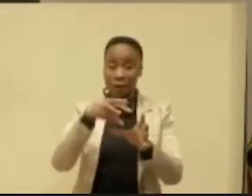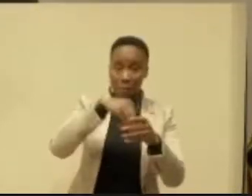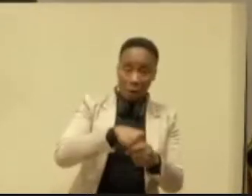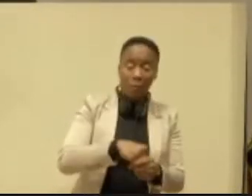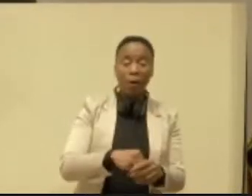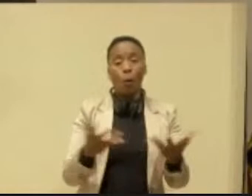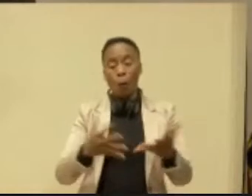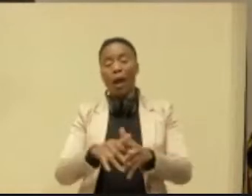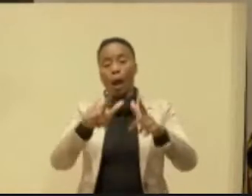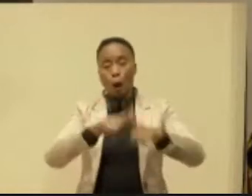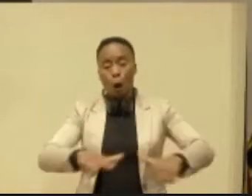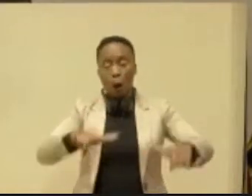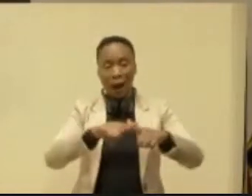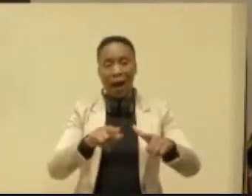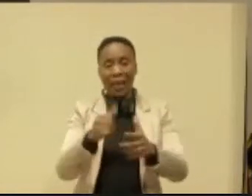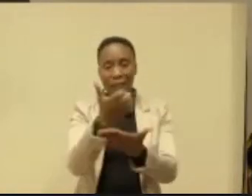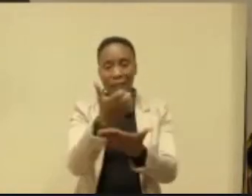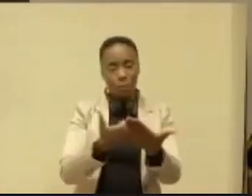economic